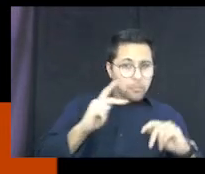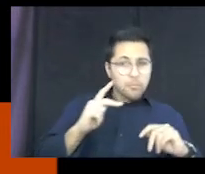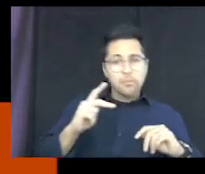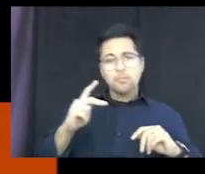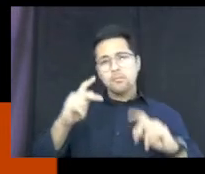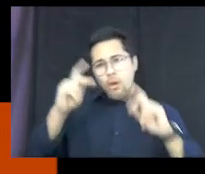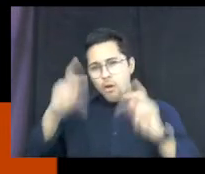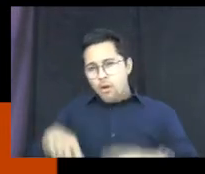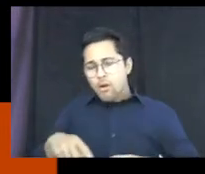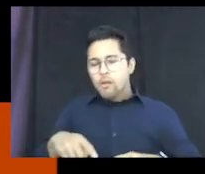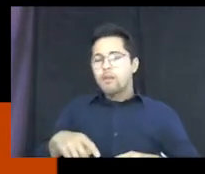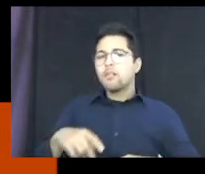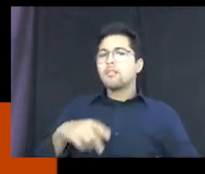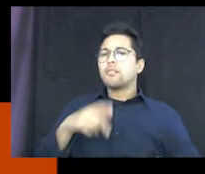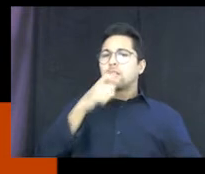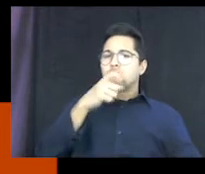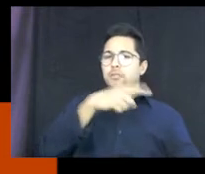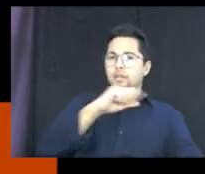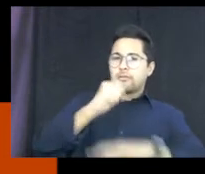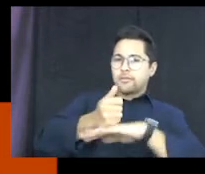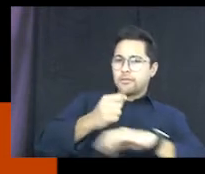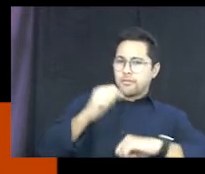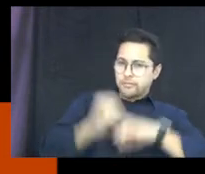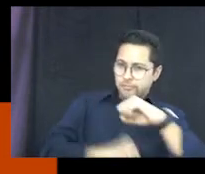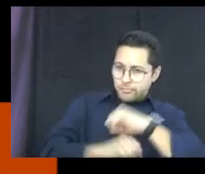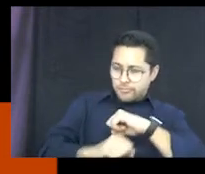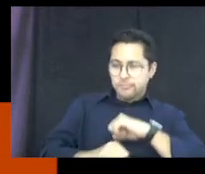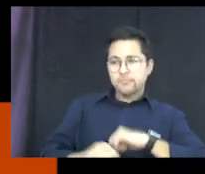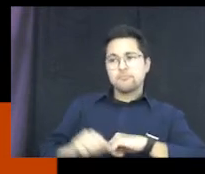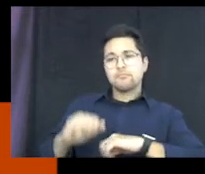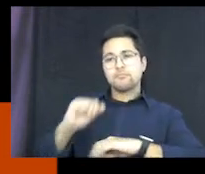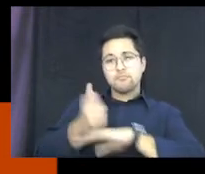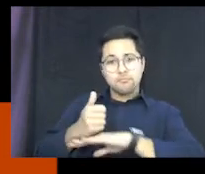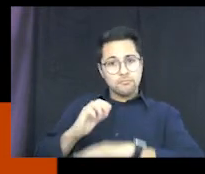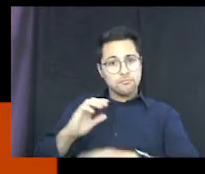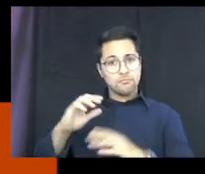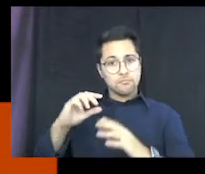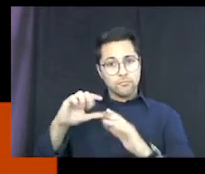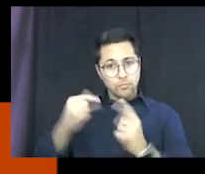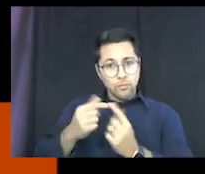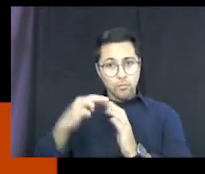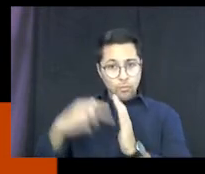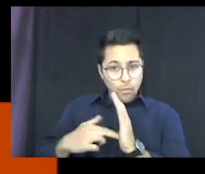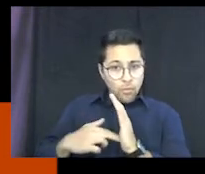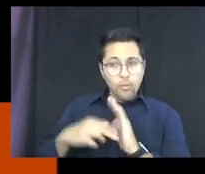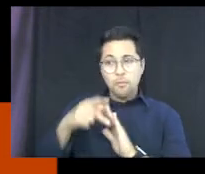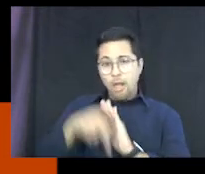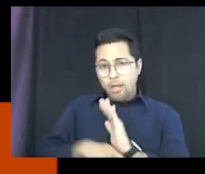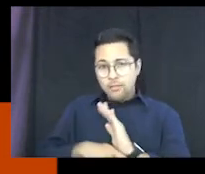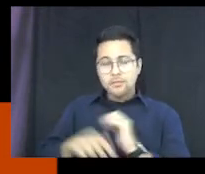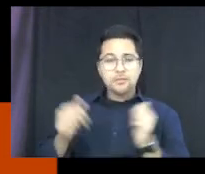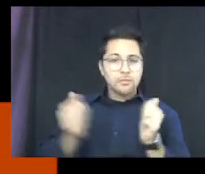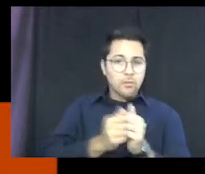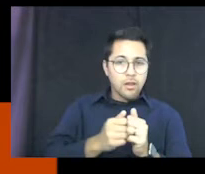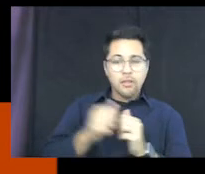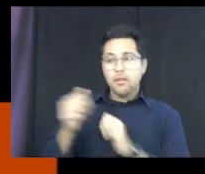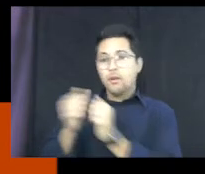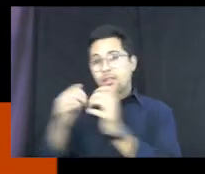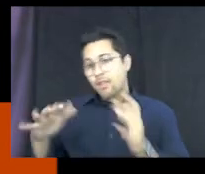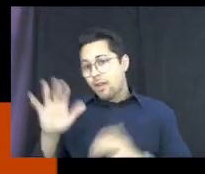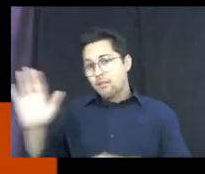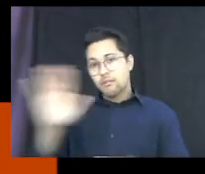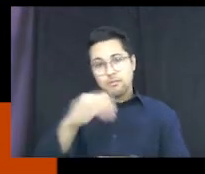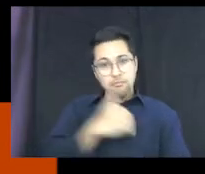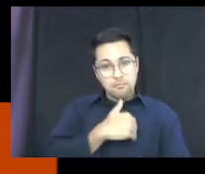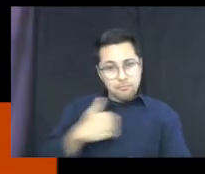people who structure the group, establish the group's rules and policies either with or without its members,